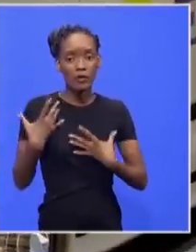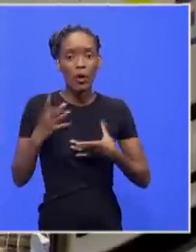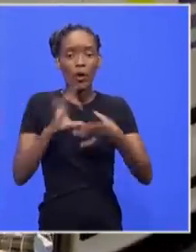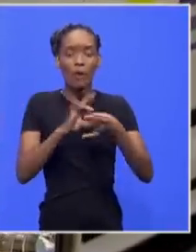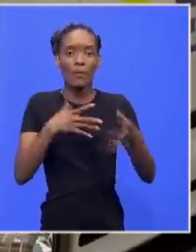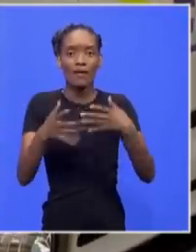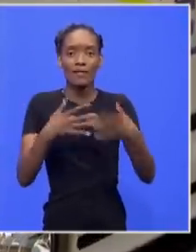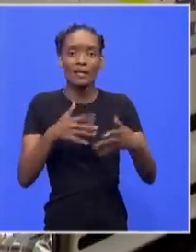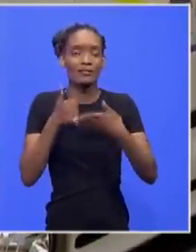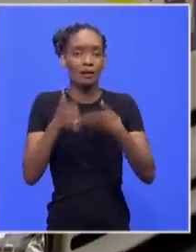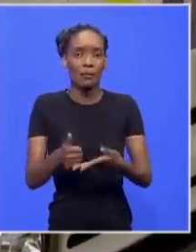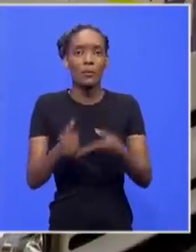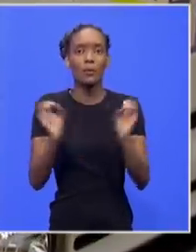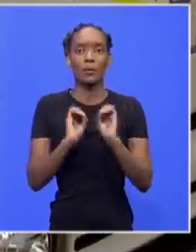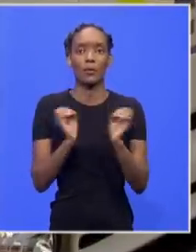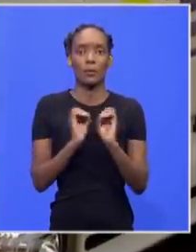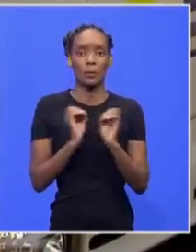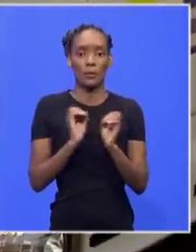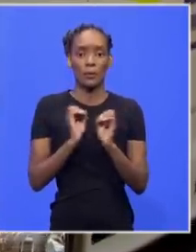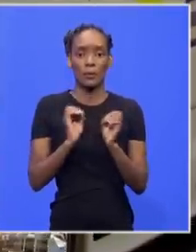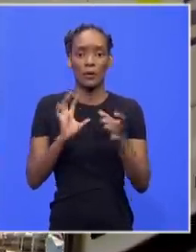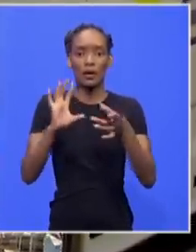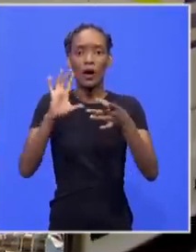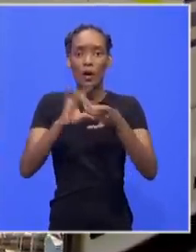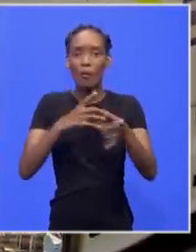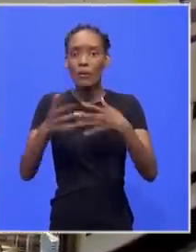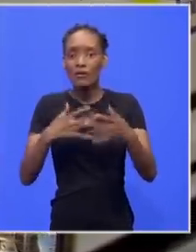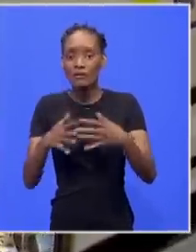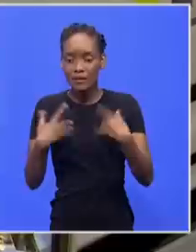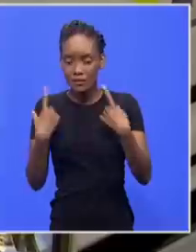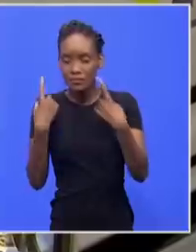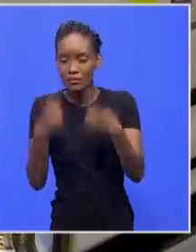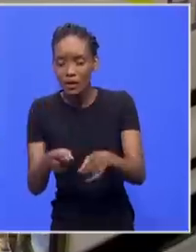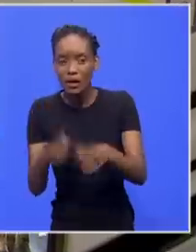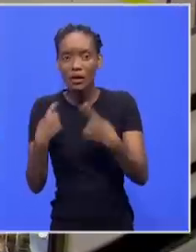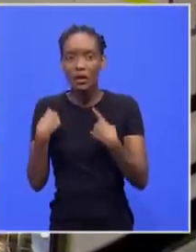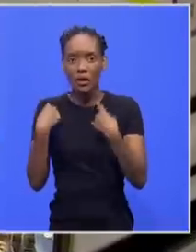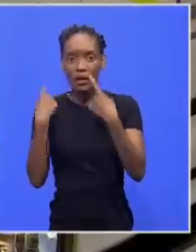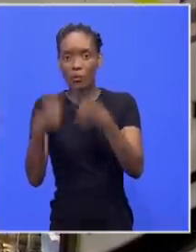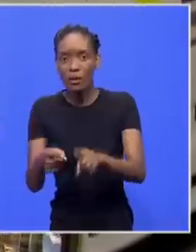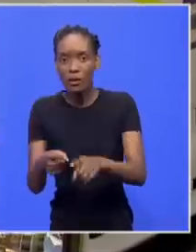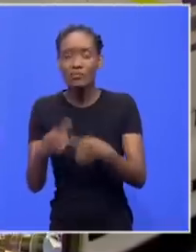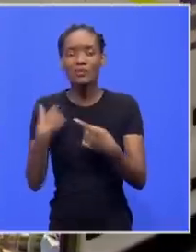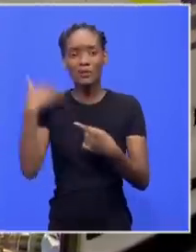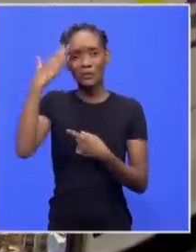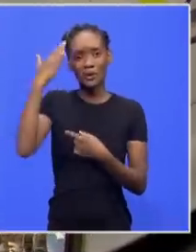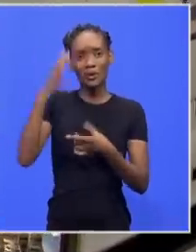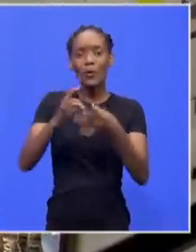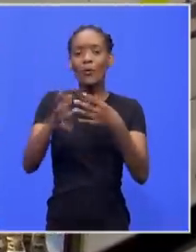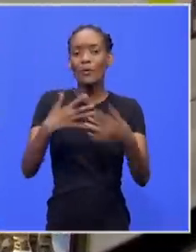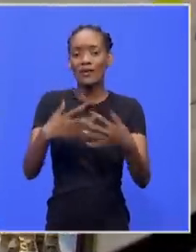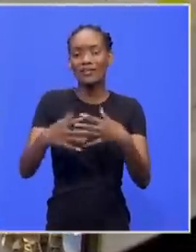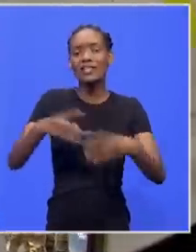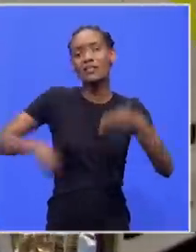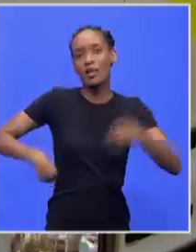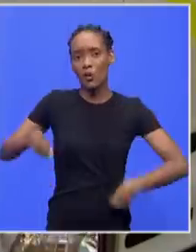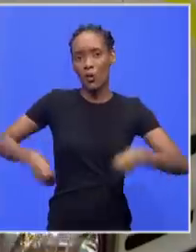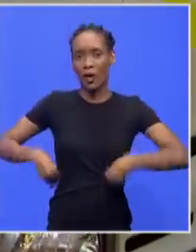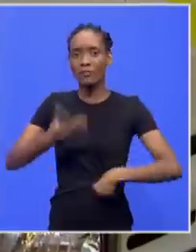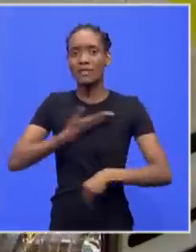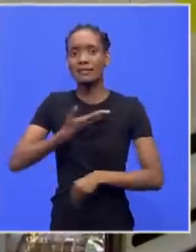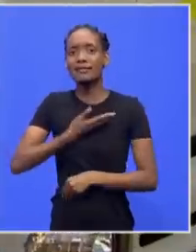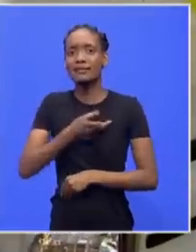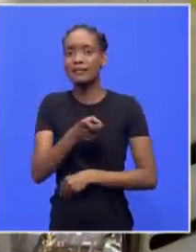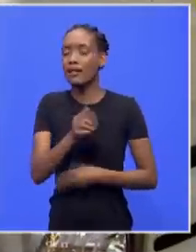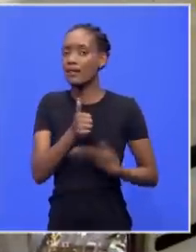them. So they go to Home Affairs, they go time and time, and we all know what's going on at Home Affairs. There's a lot of corruption taking place there, and they do not want to help.